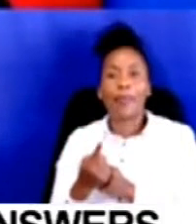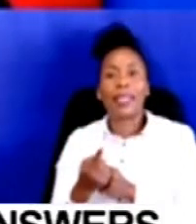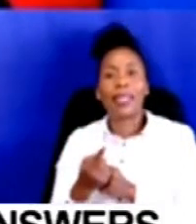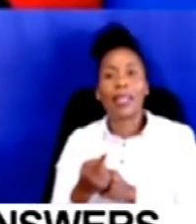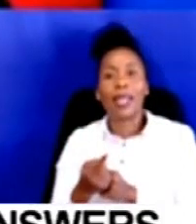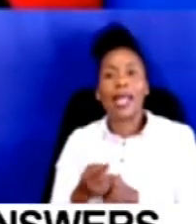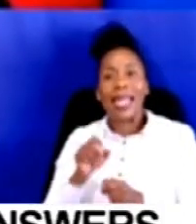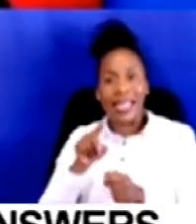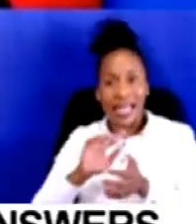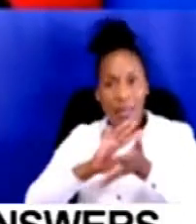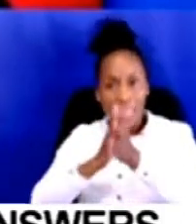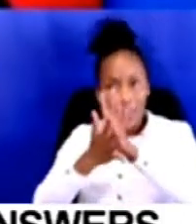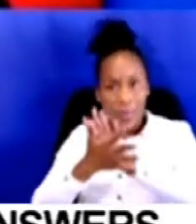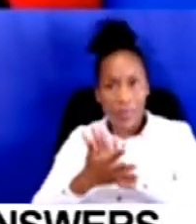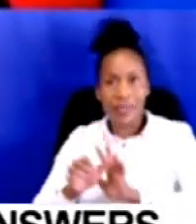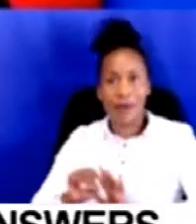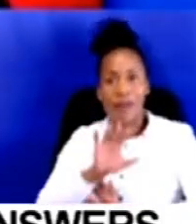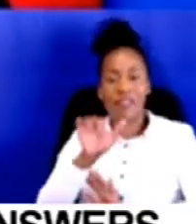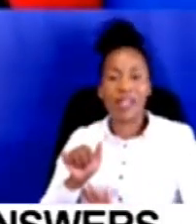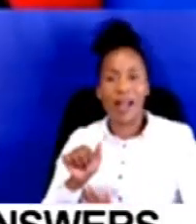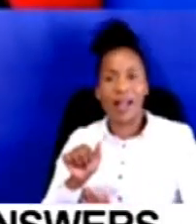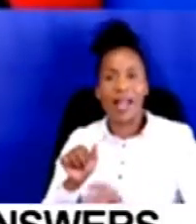South Africa, issues like